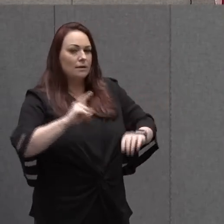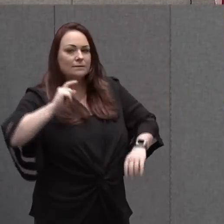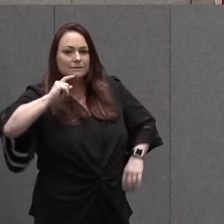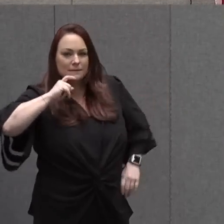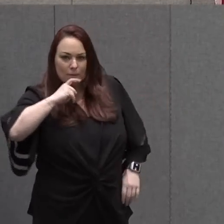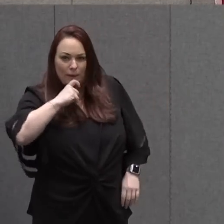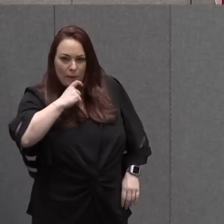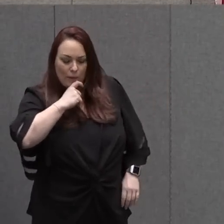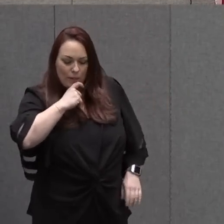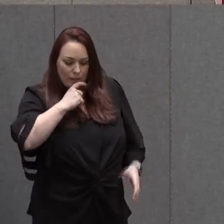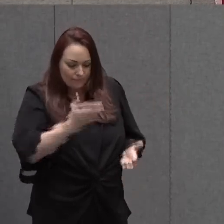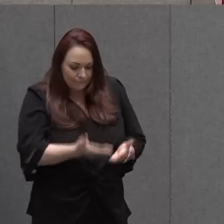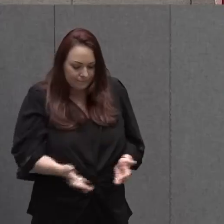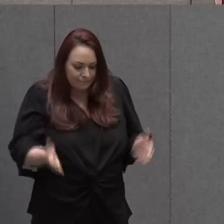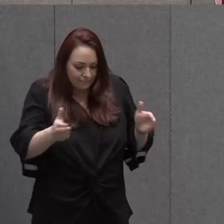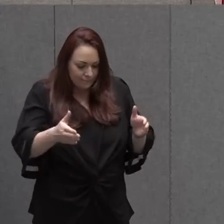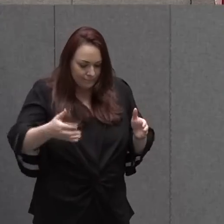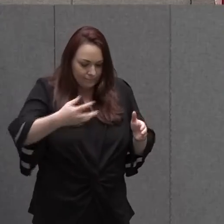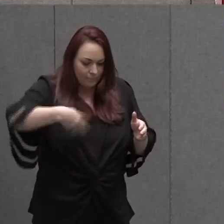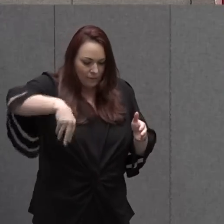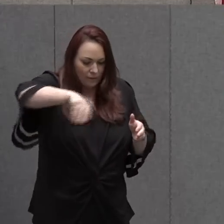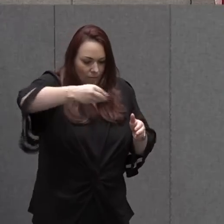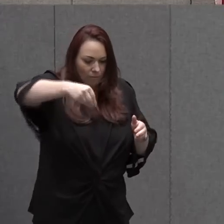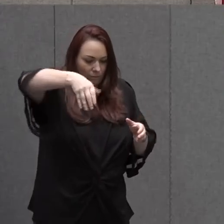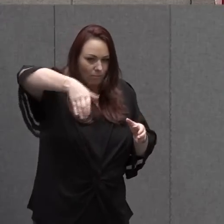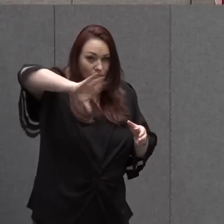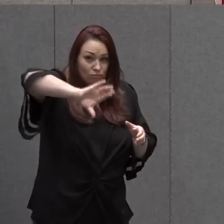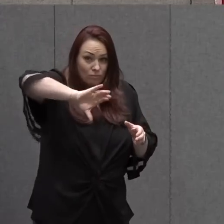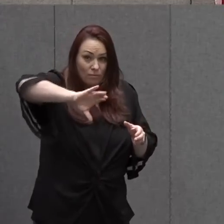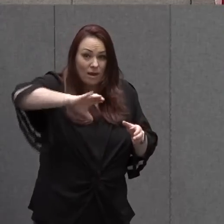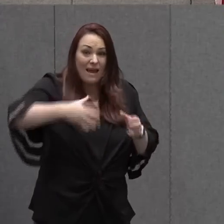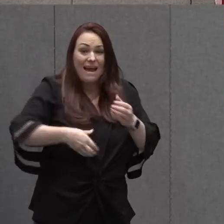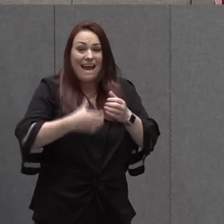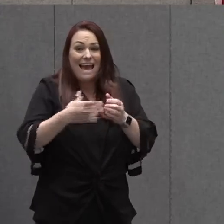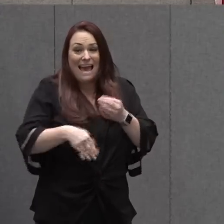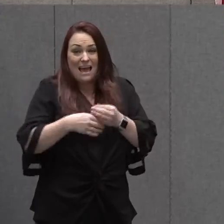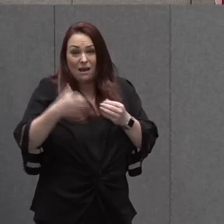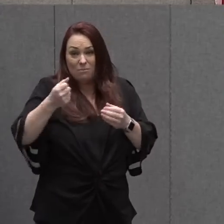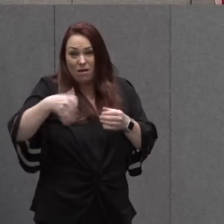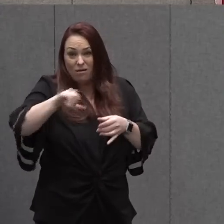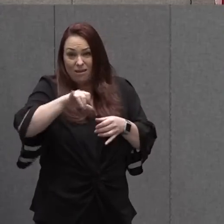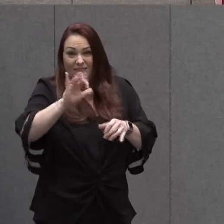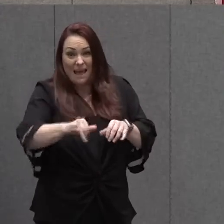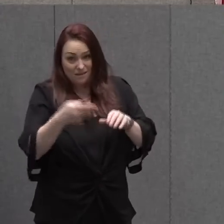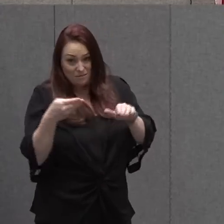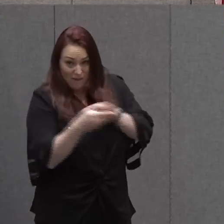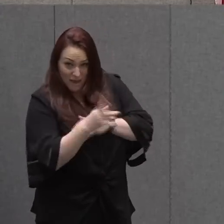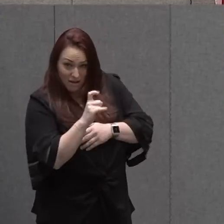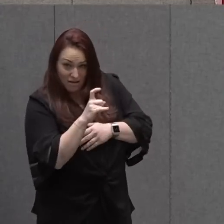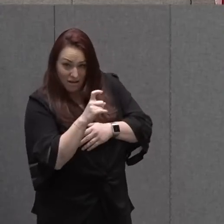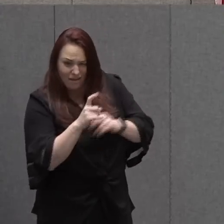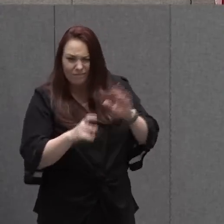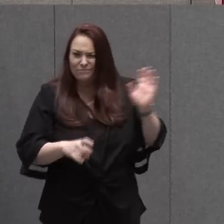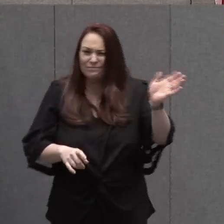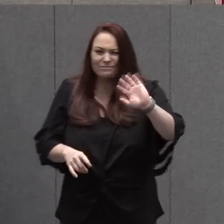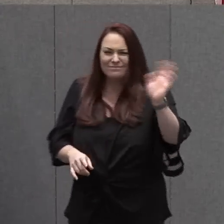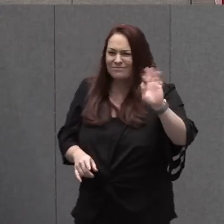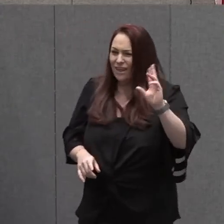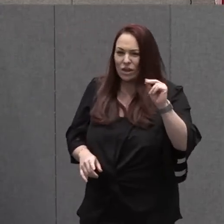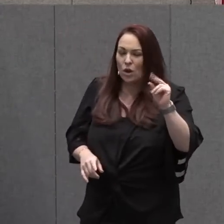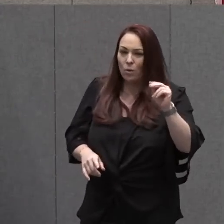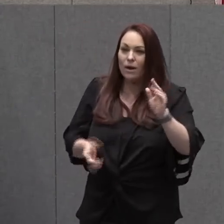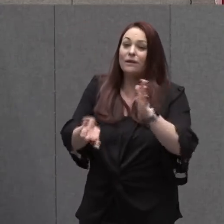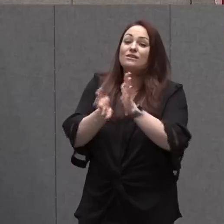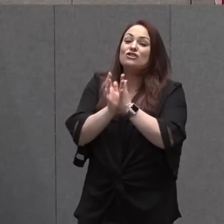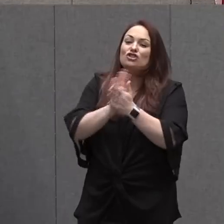into a bowl and pouring milk in there is baking, do you? No. You're crazy. There is a